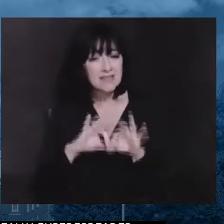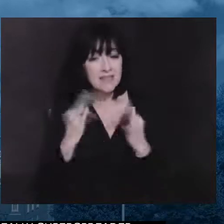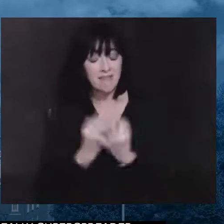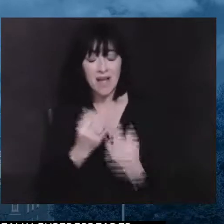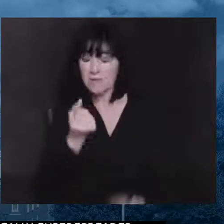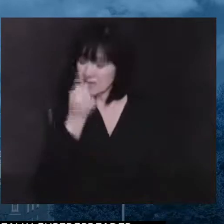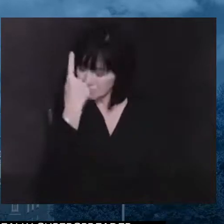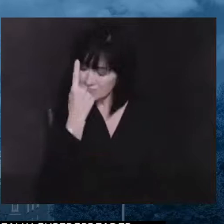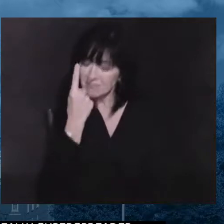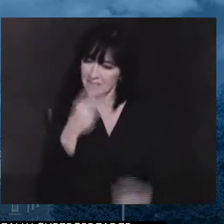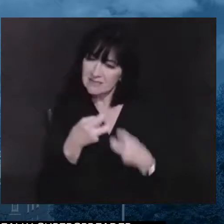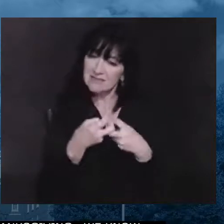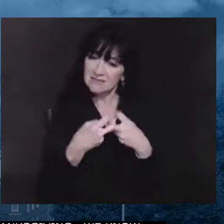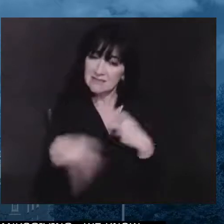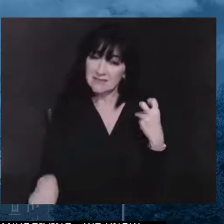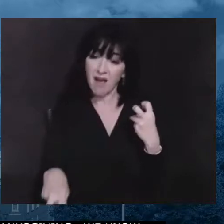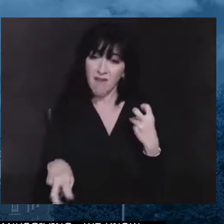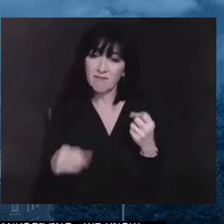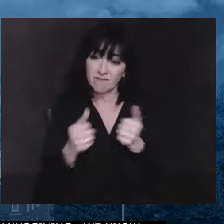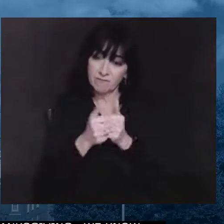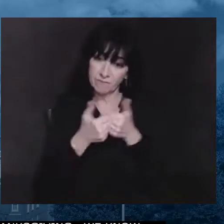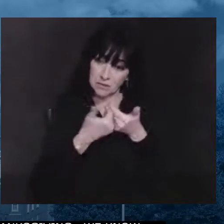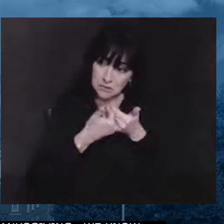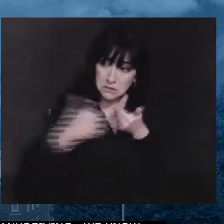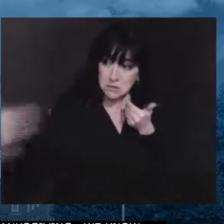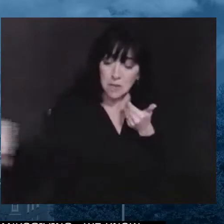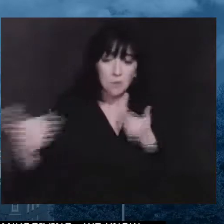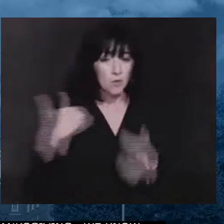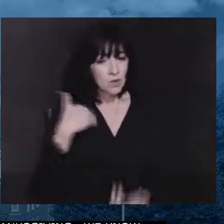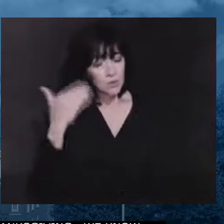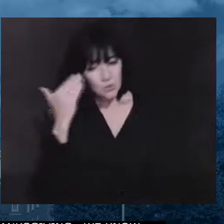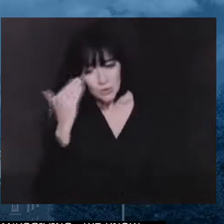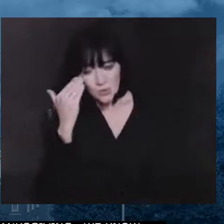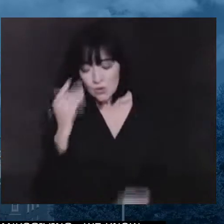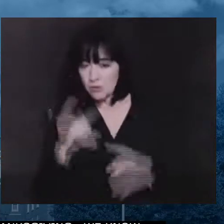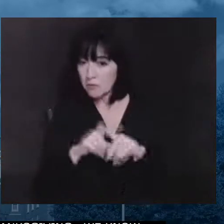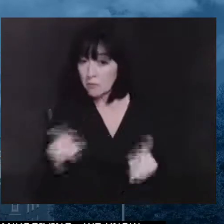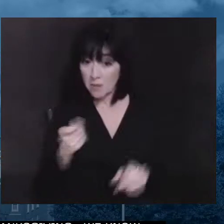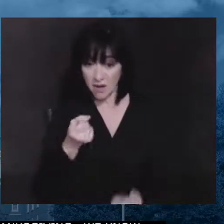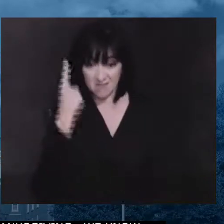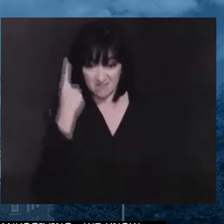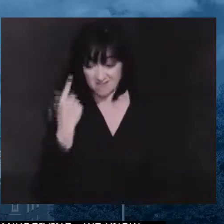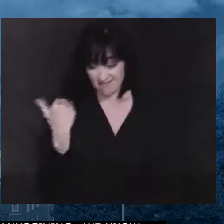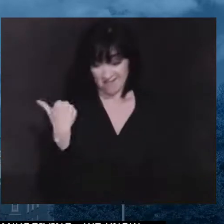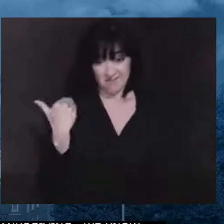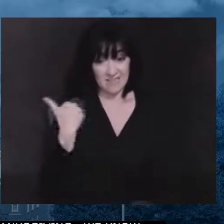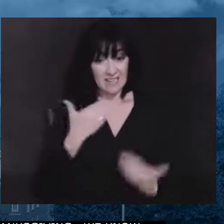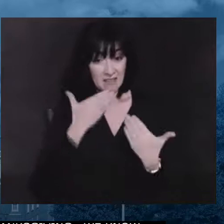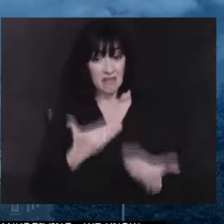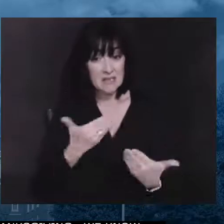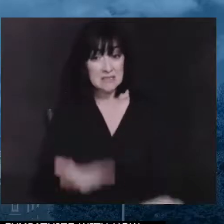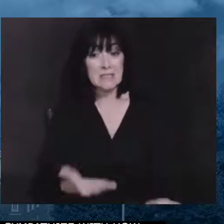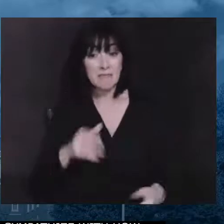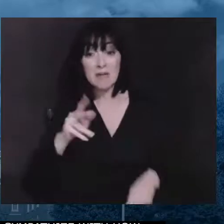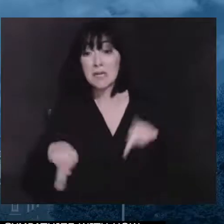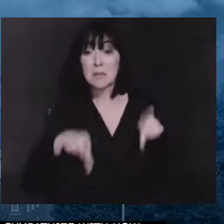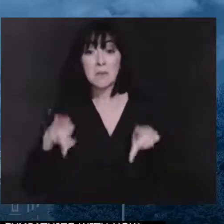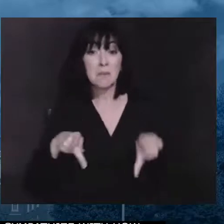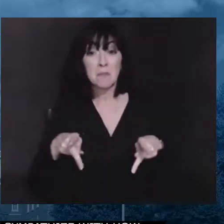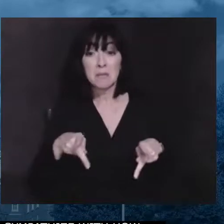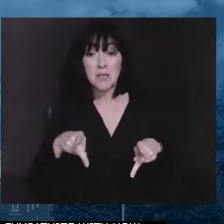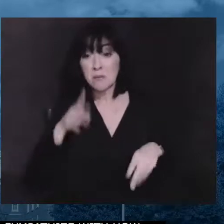to be connected. But a lot of infection was spread over the Thanksgiving holiday. So our